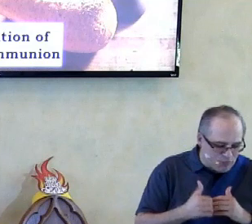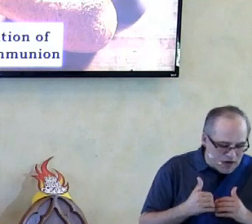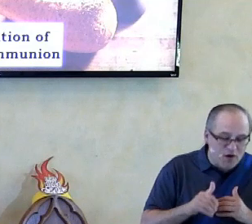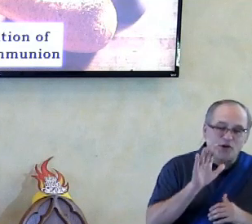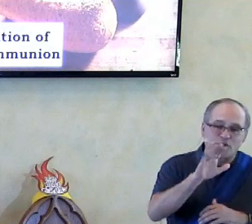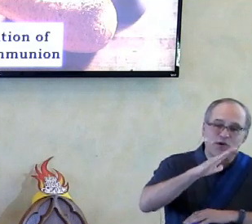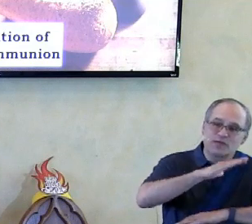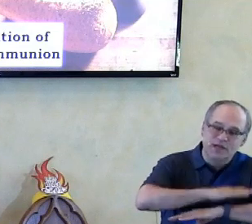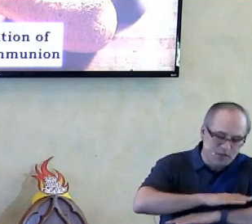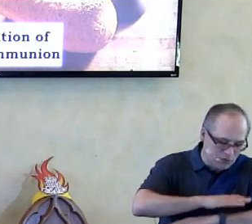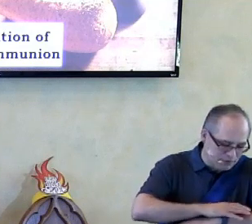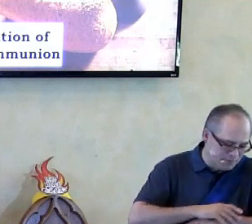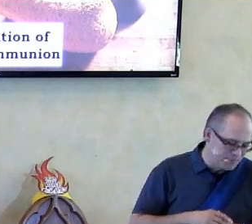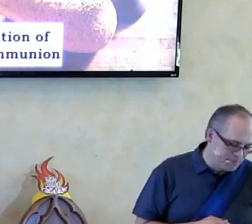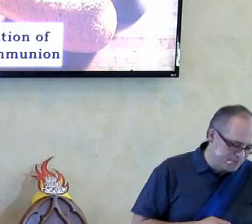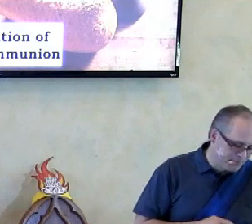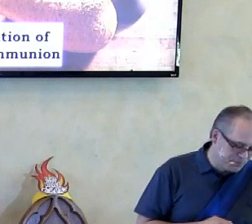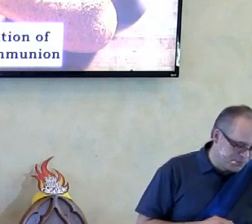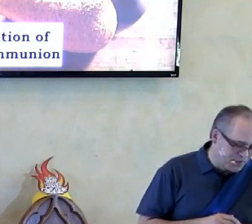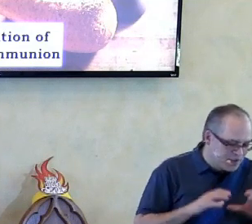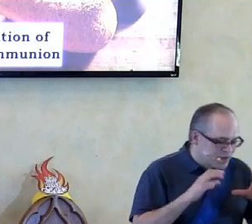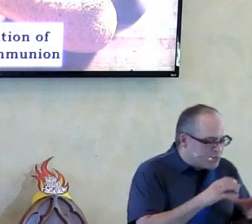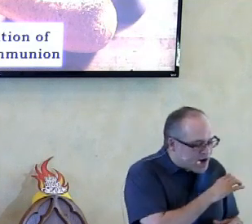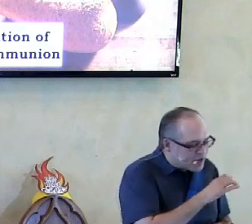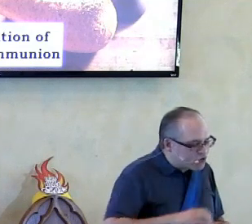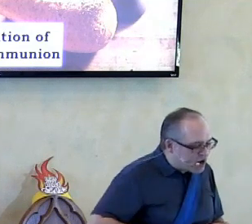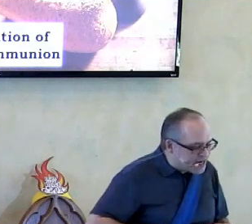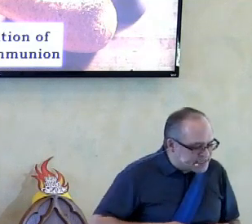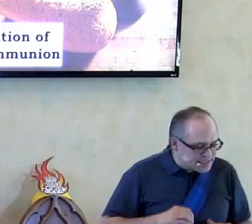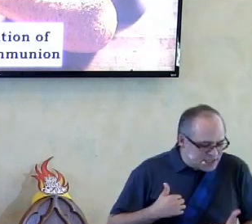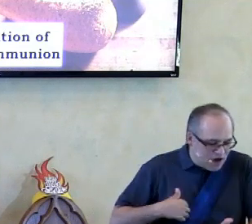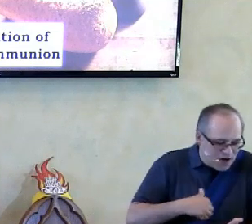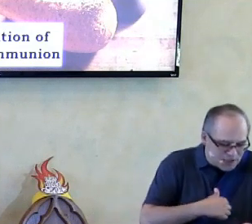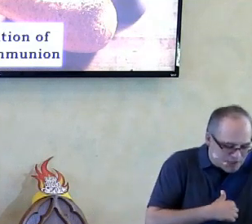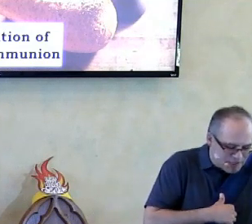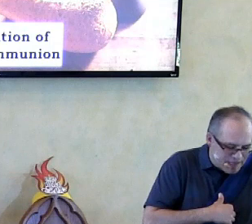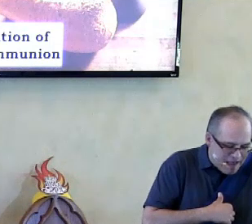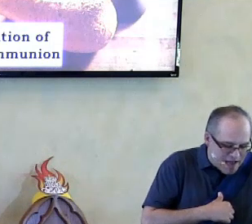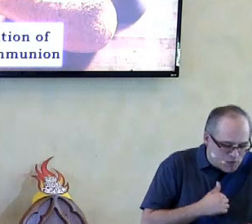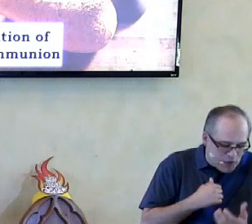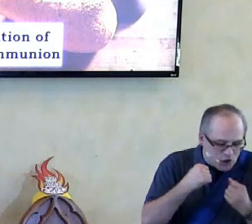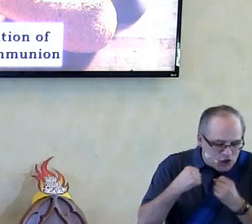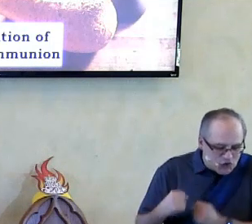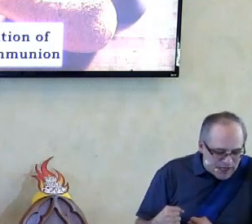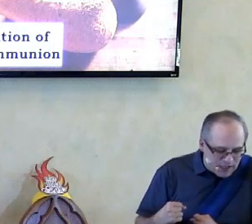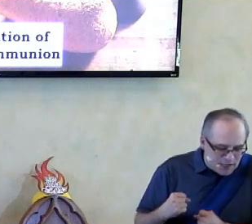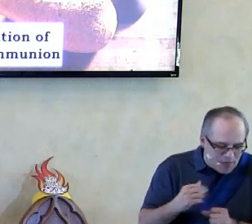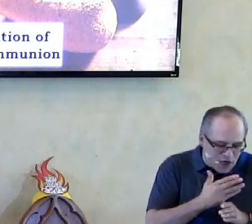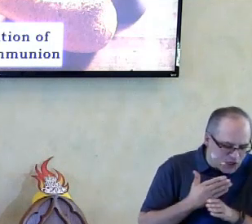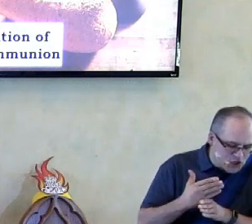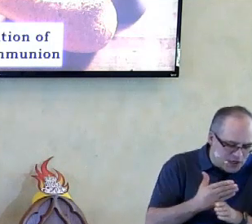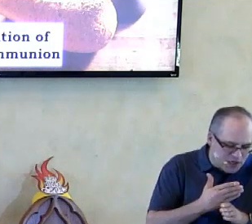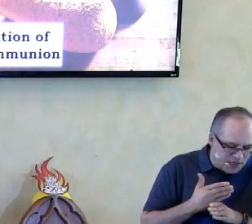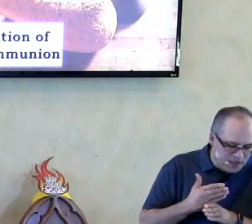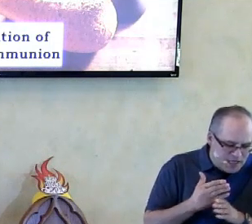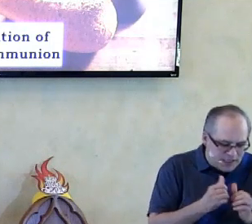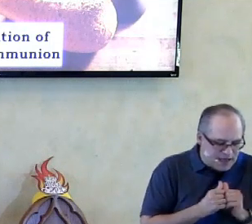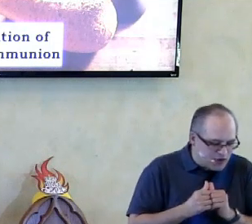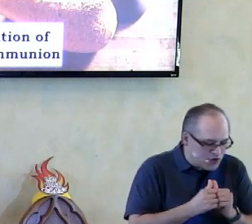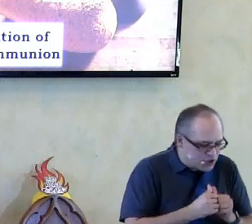the bread on your own table. The body of Christ is us as we are strengthened by the